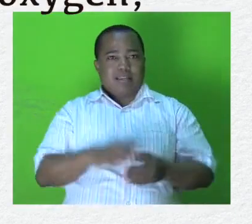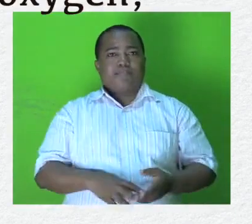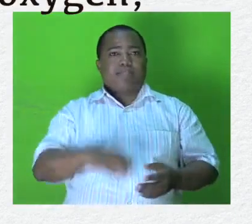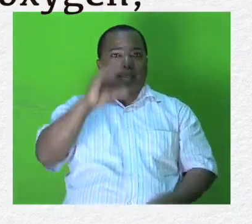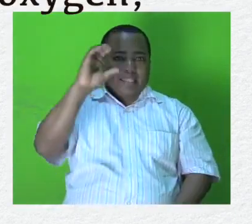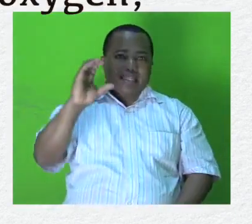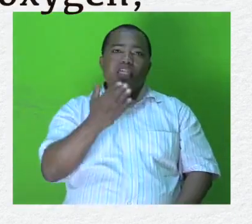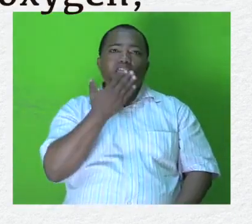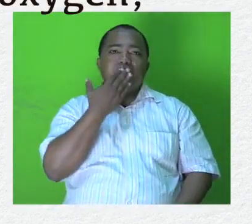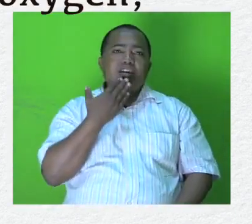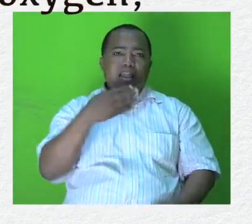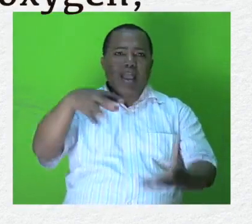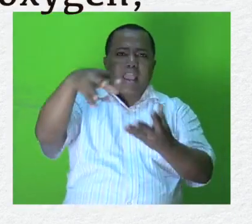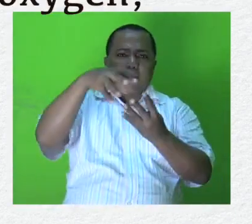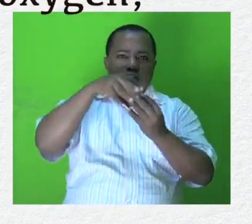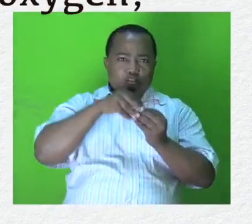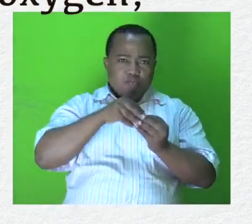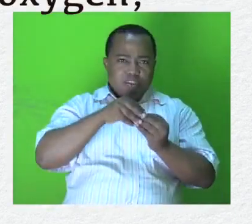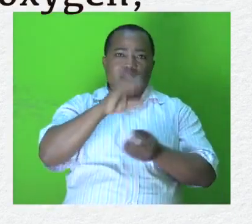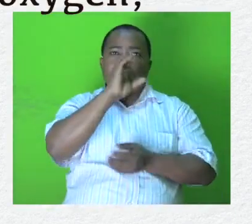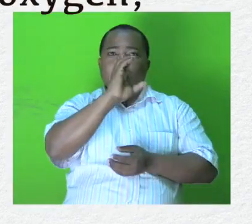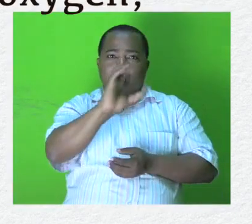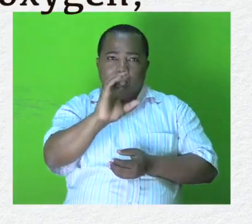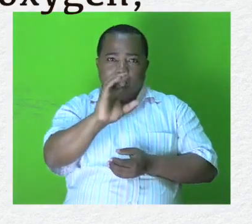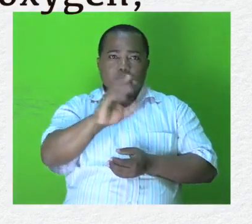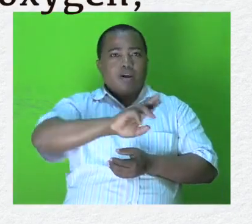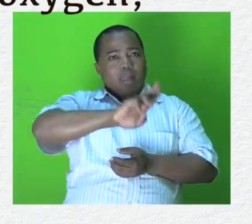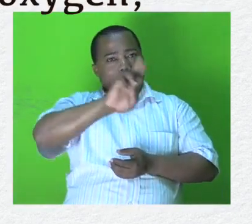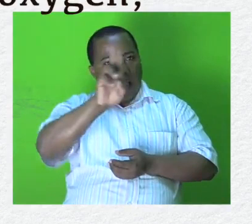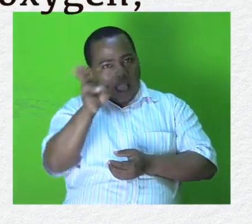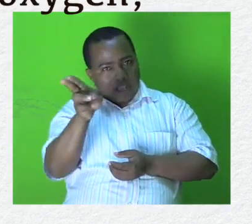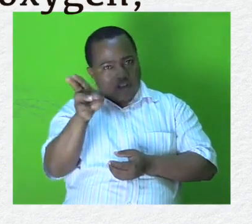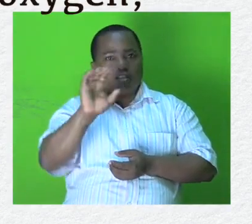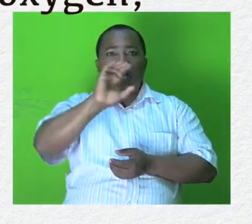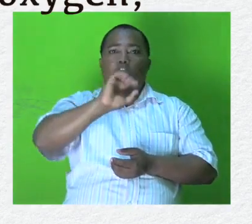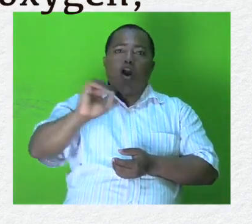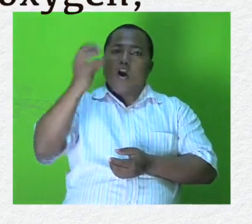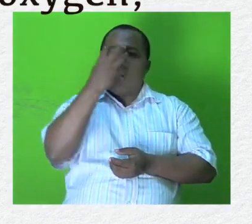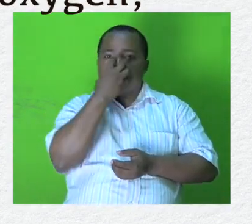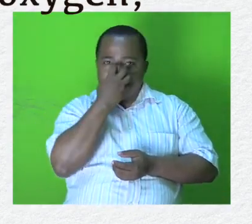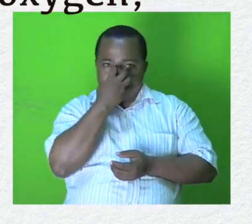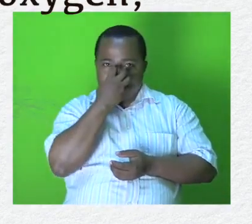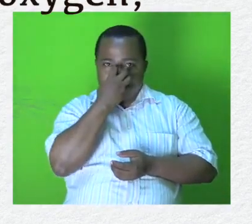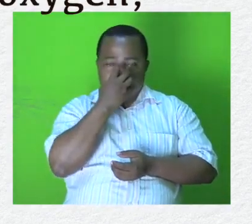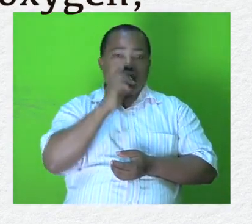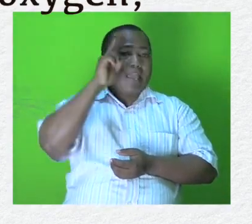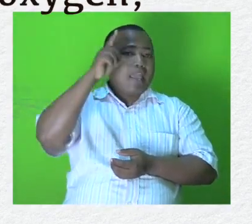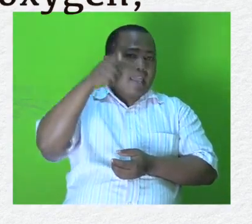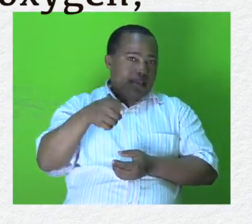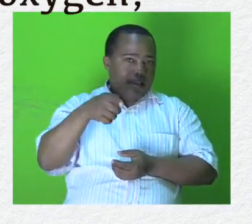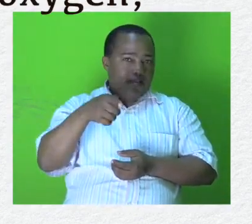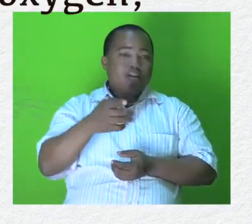C. Sugar contains carbon, hydrogen, oxygen.